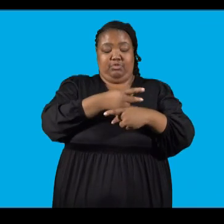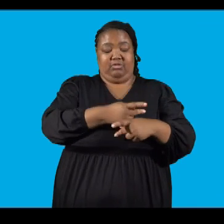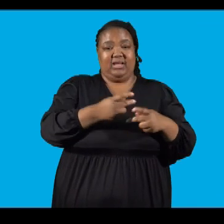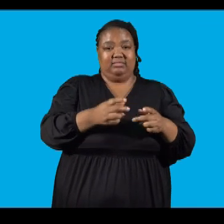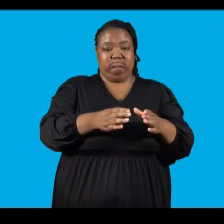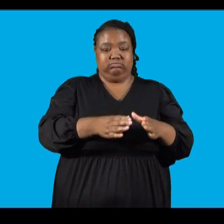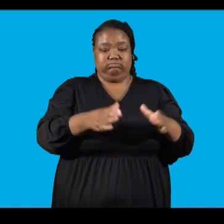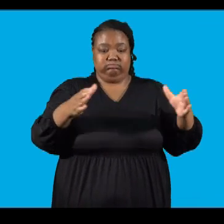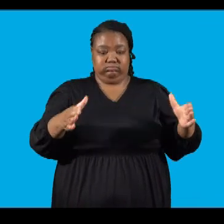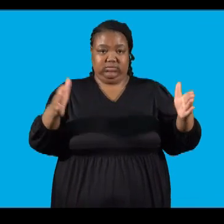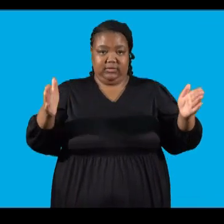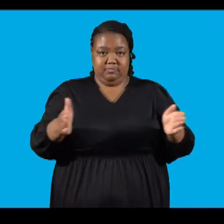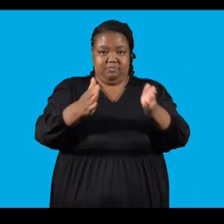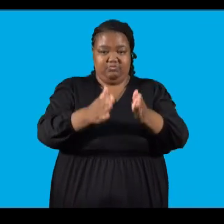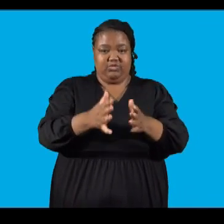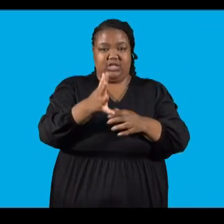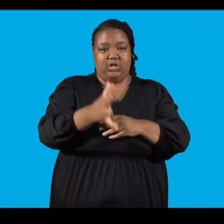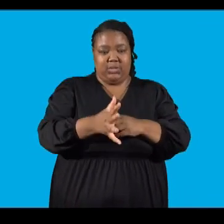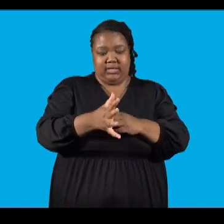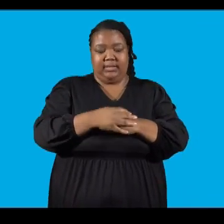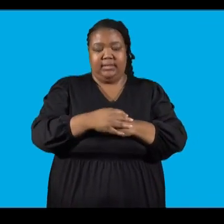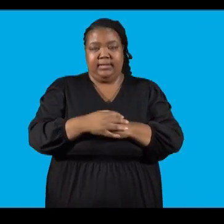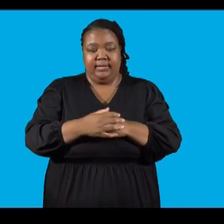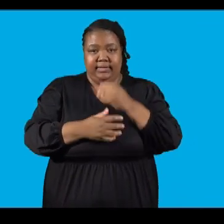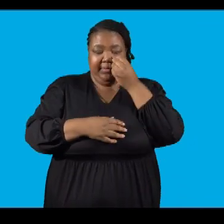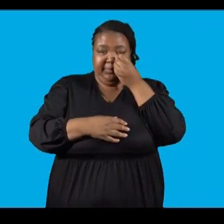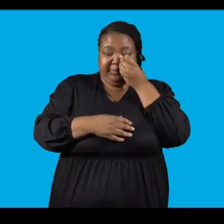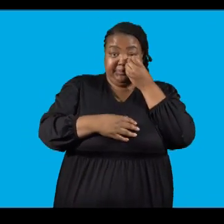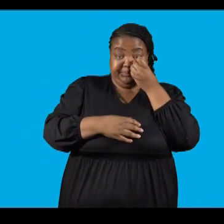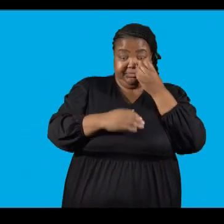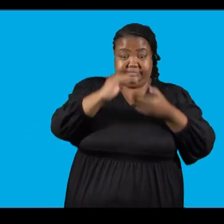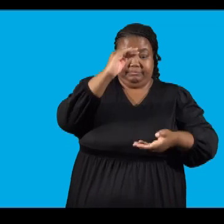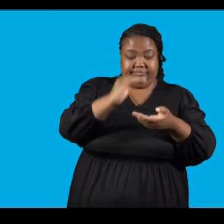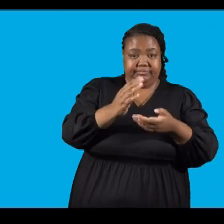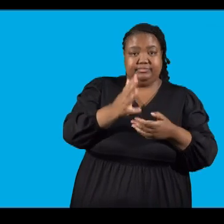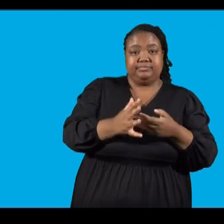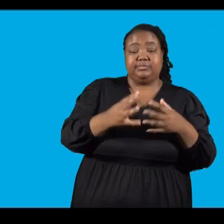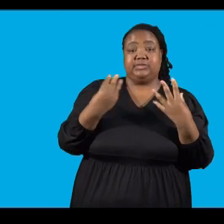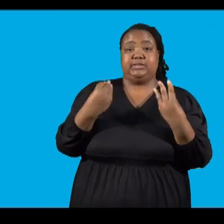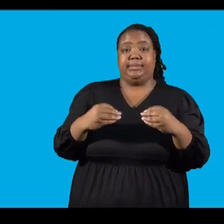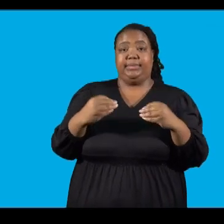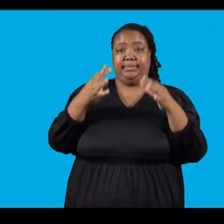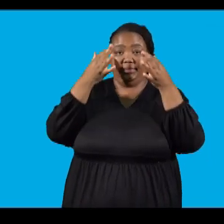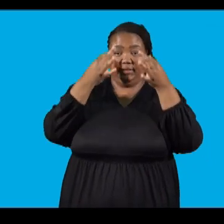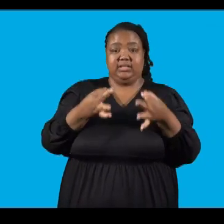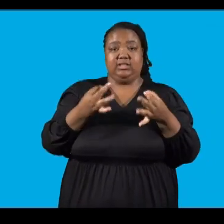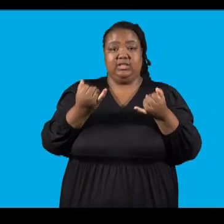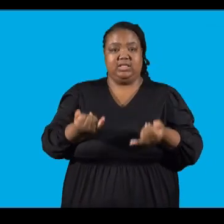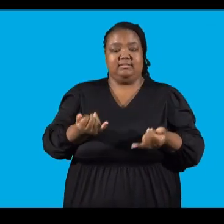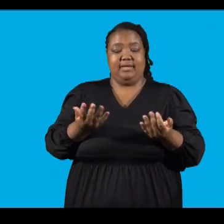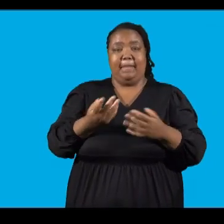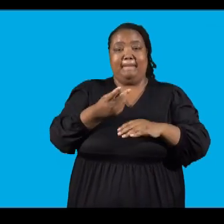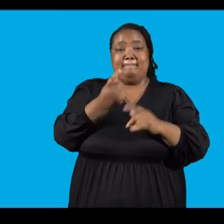very big magnitude from Q1 to Q2. What if the firm